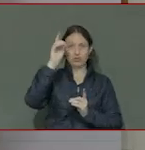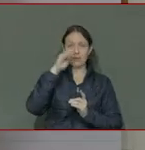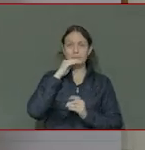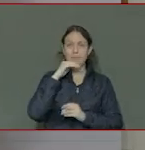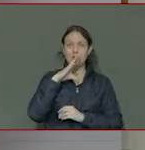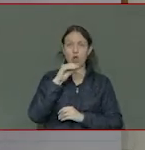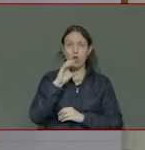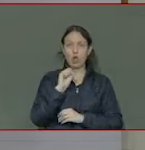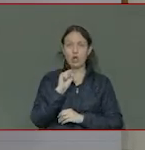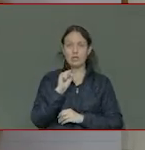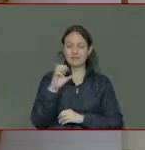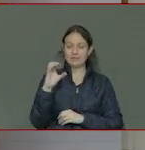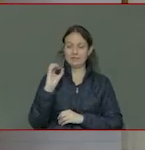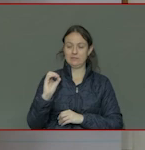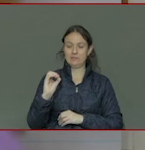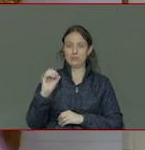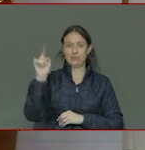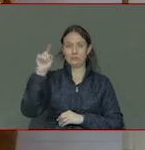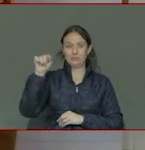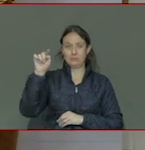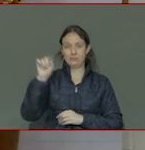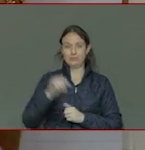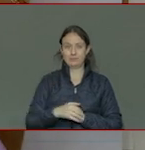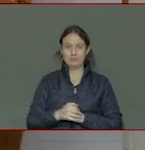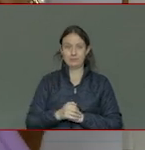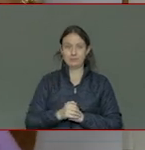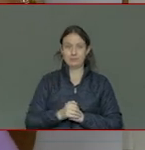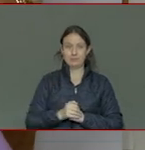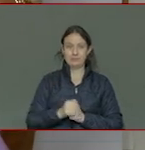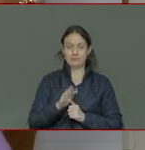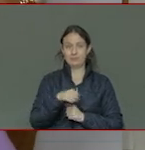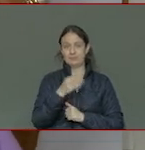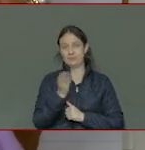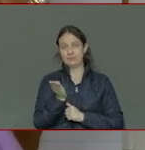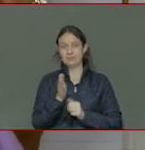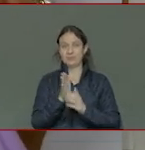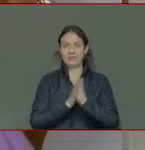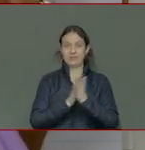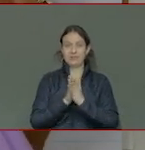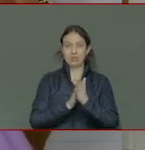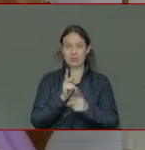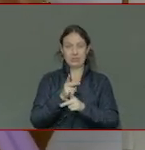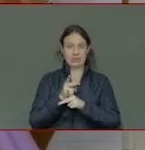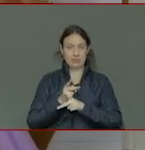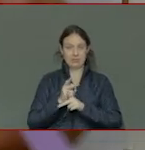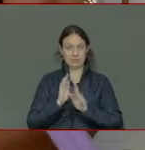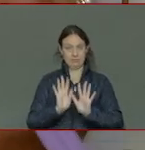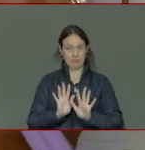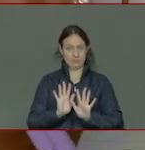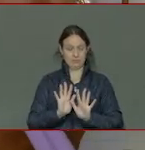cos 0 degrees. I'm keeping the friction.